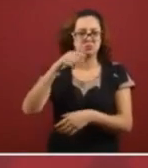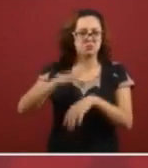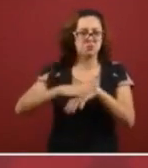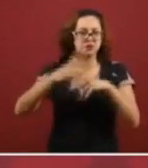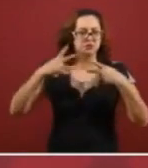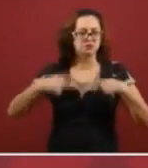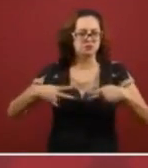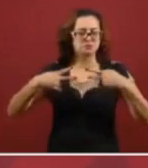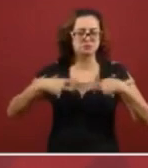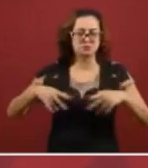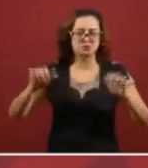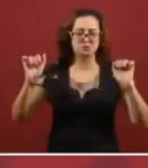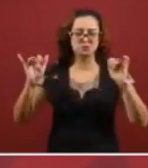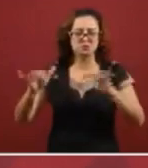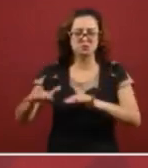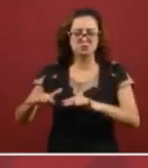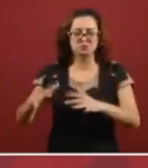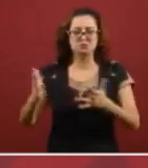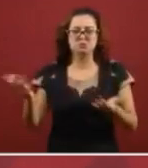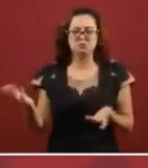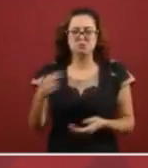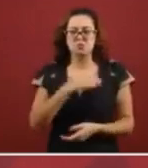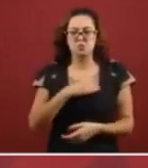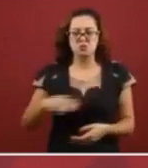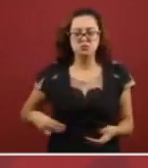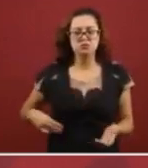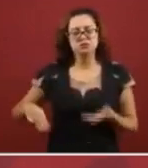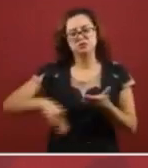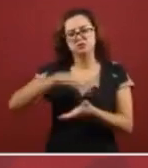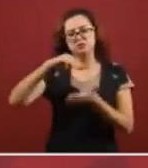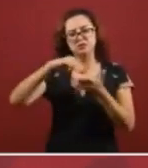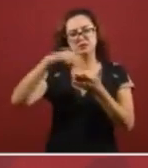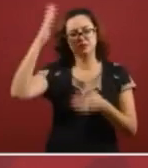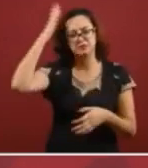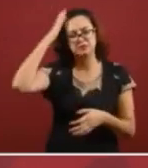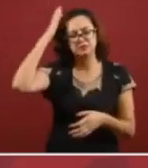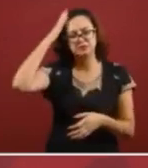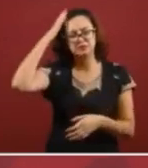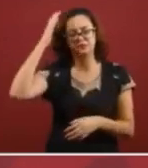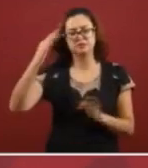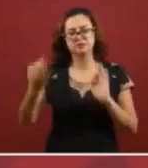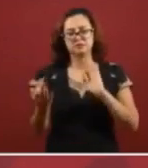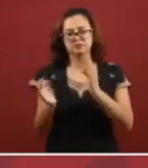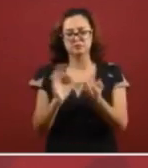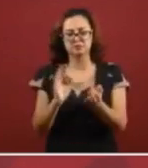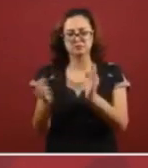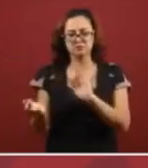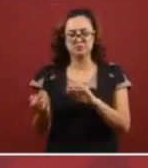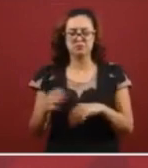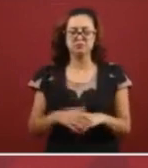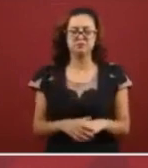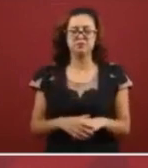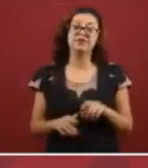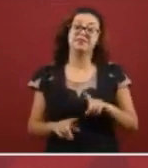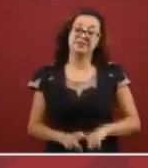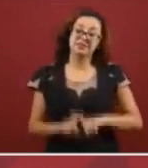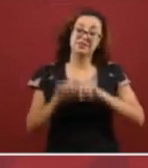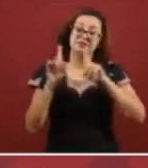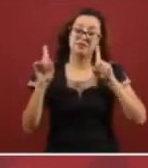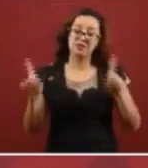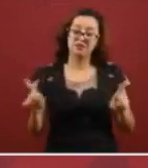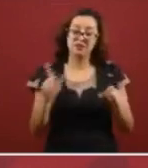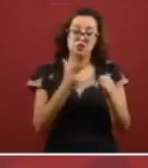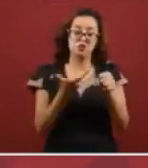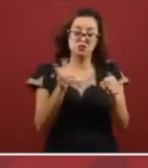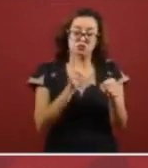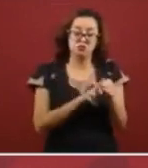with more population. It might be a head of a municipality, like